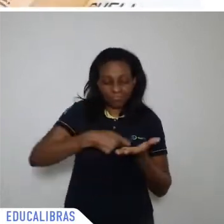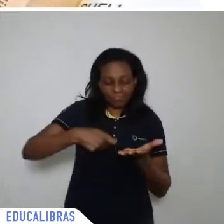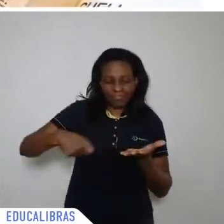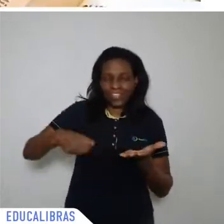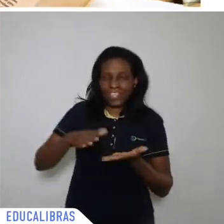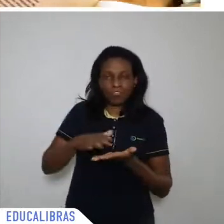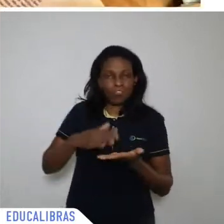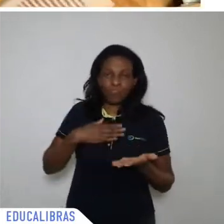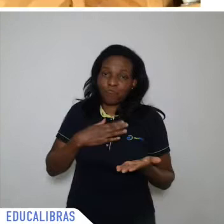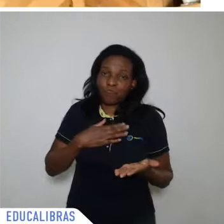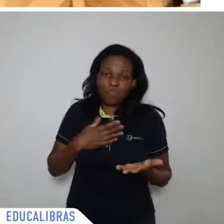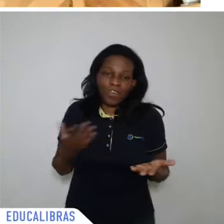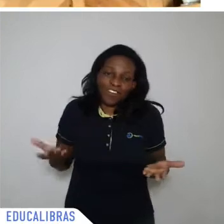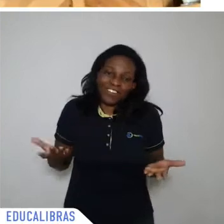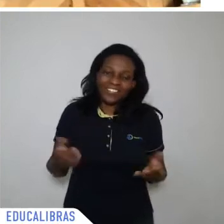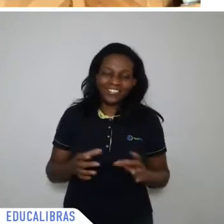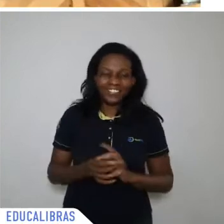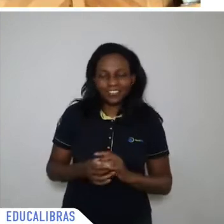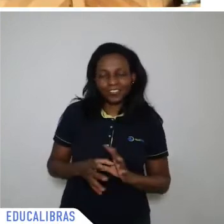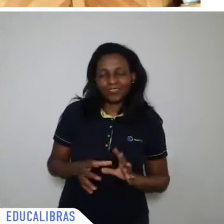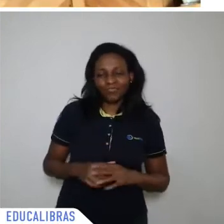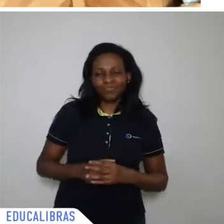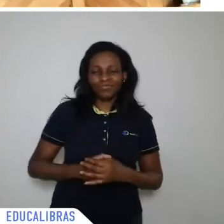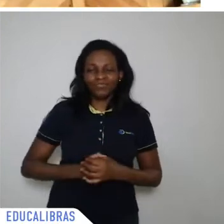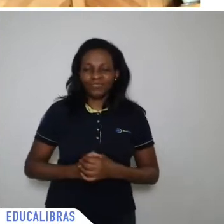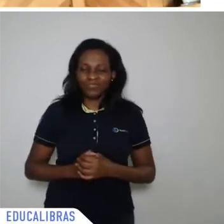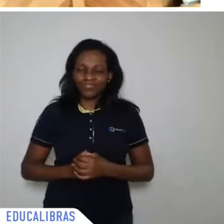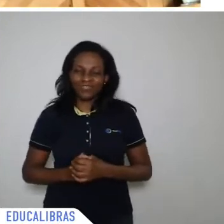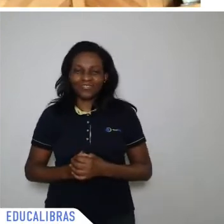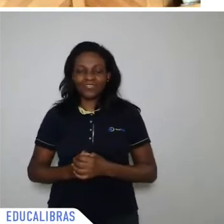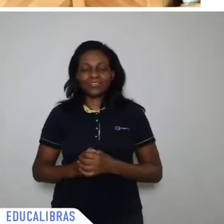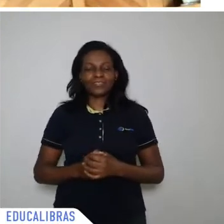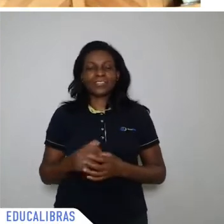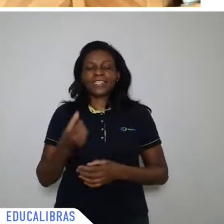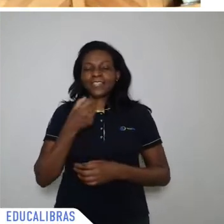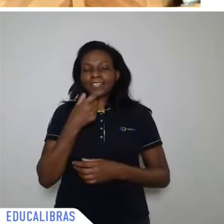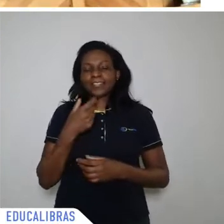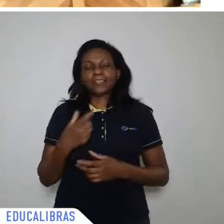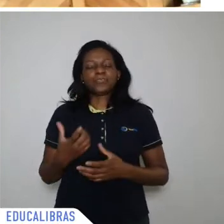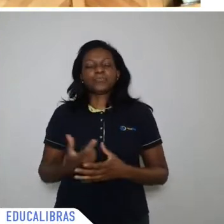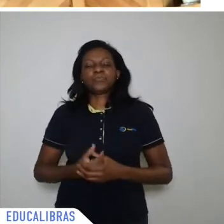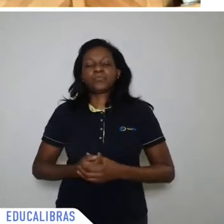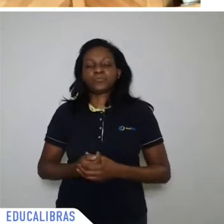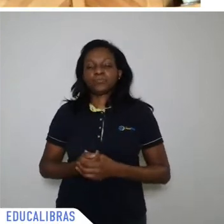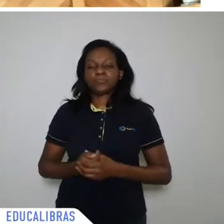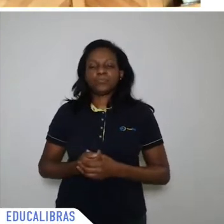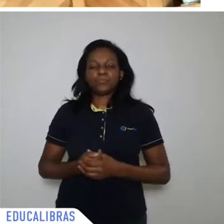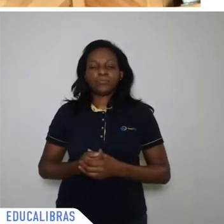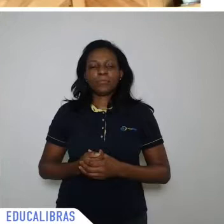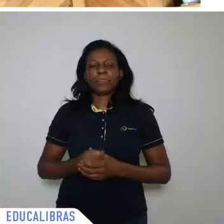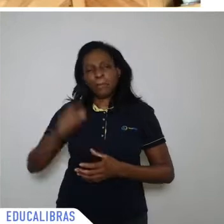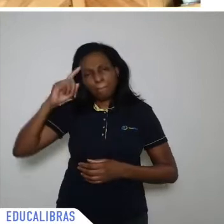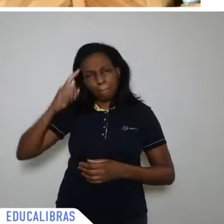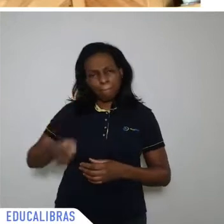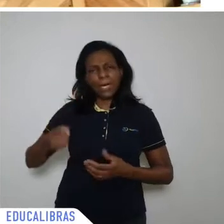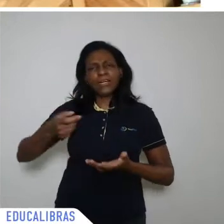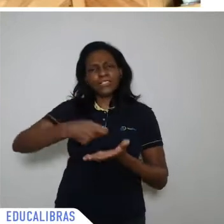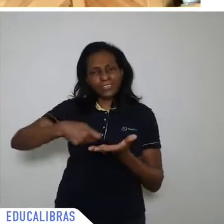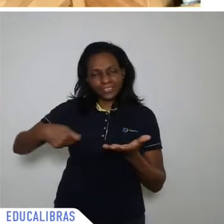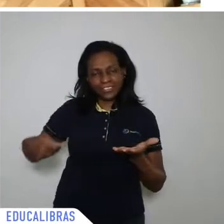And you need us, I need your special words on my pages here,